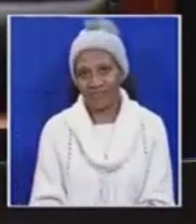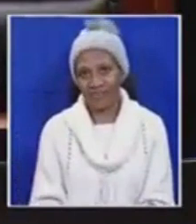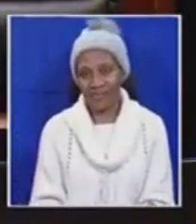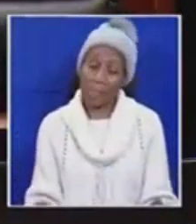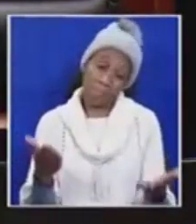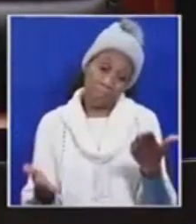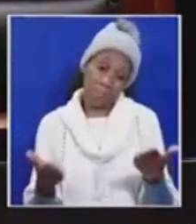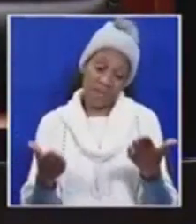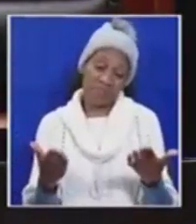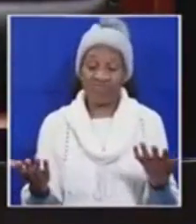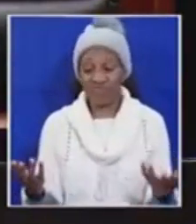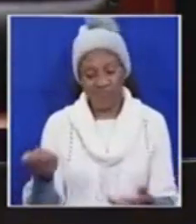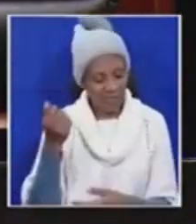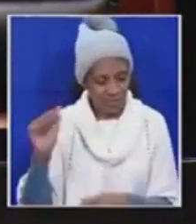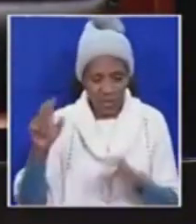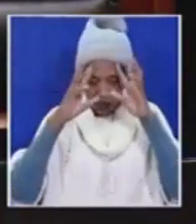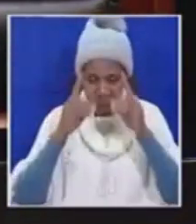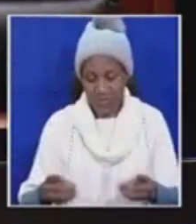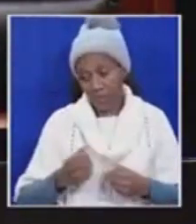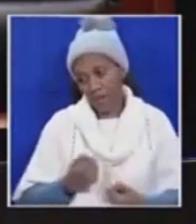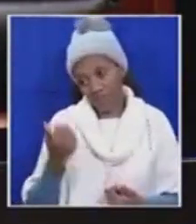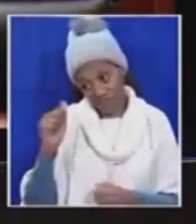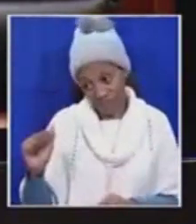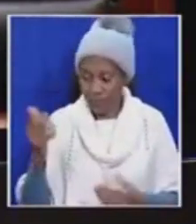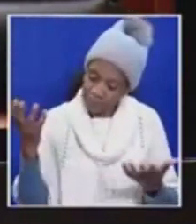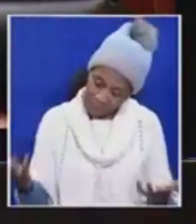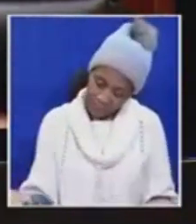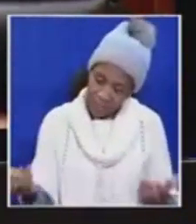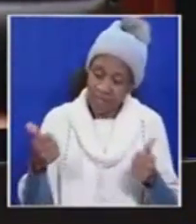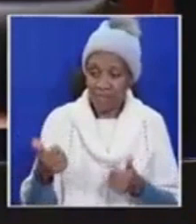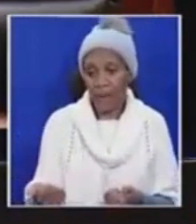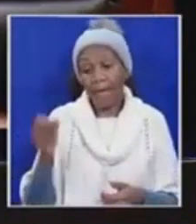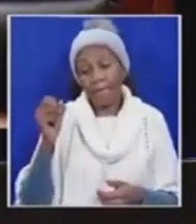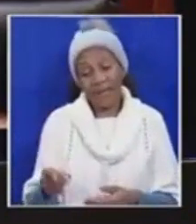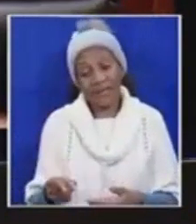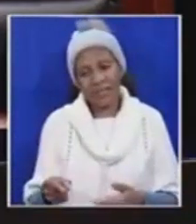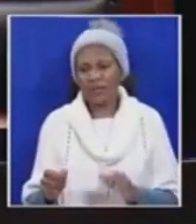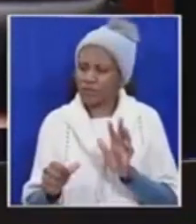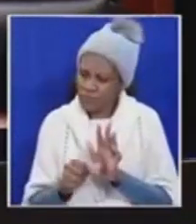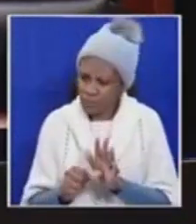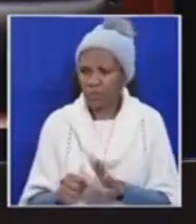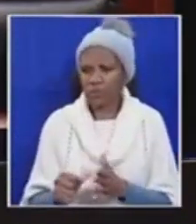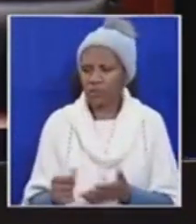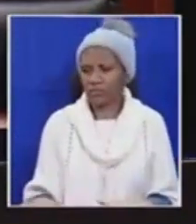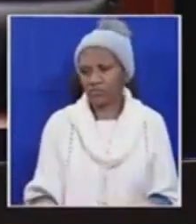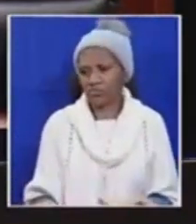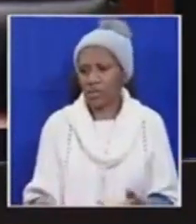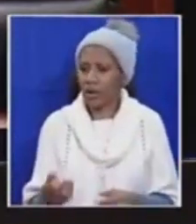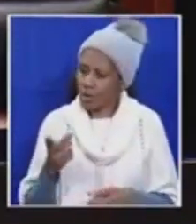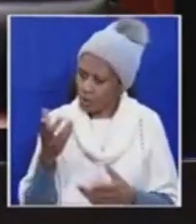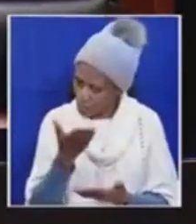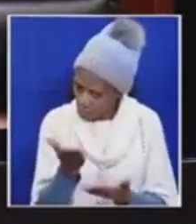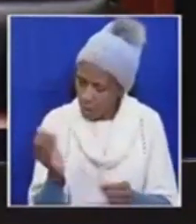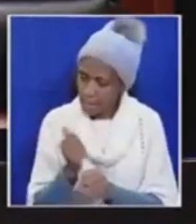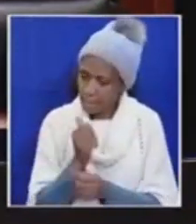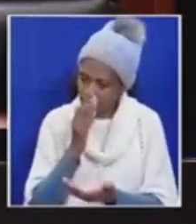appreciate the ruling I've made, but I think you owe it to all of us to ensure that the member